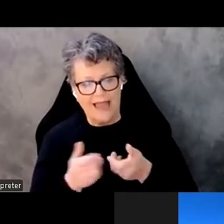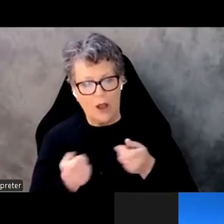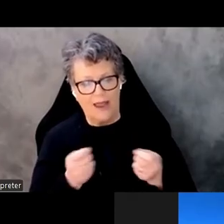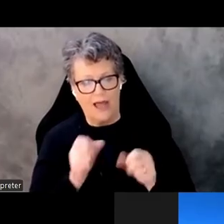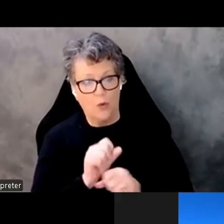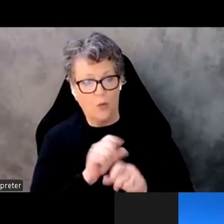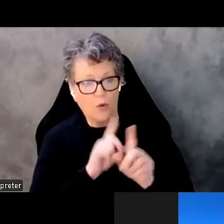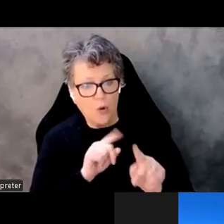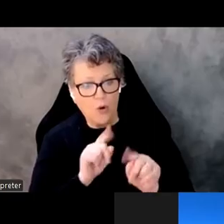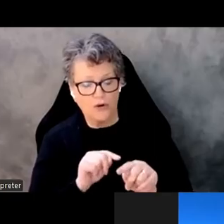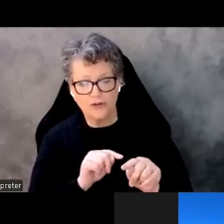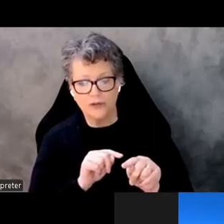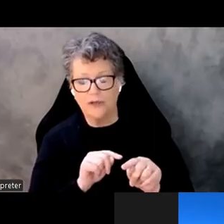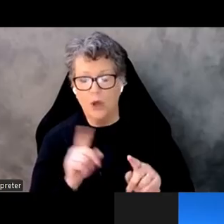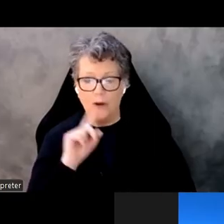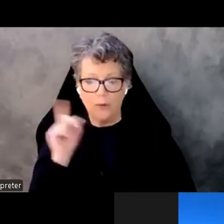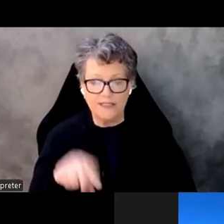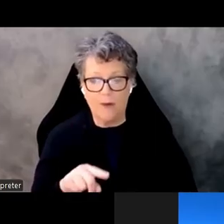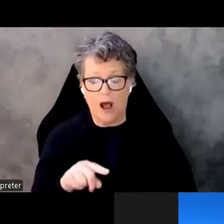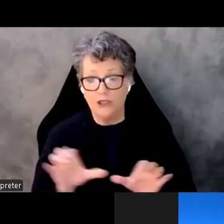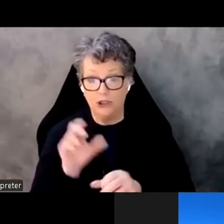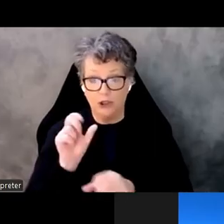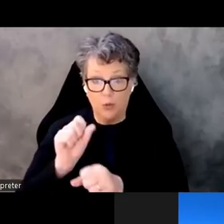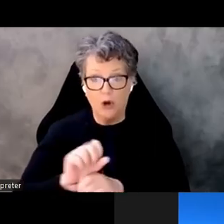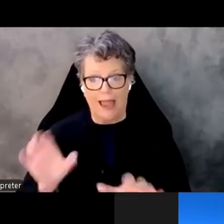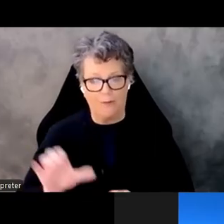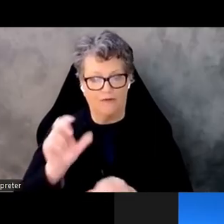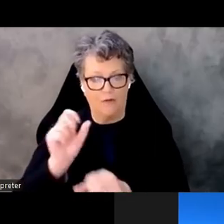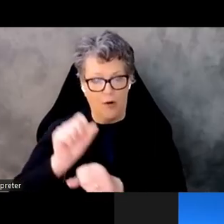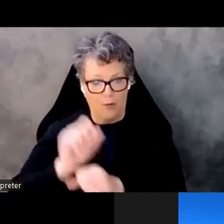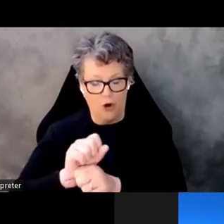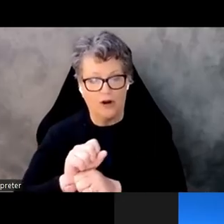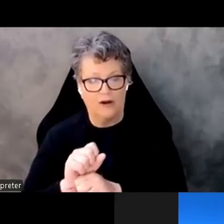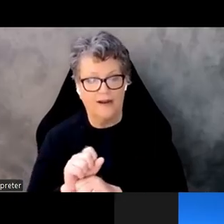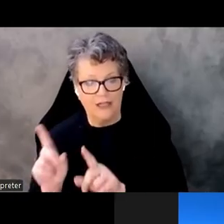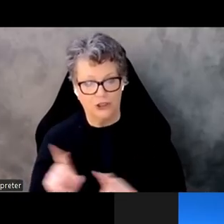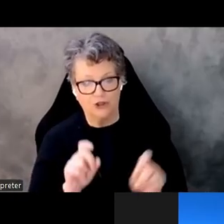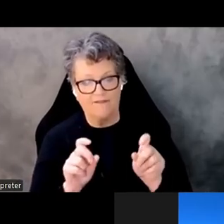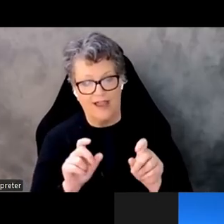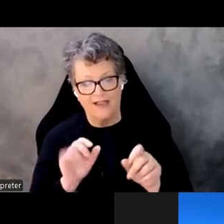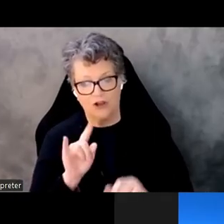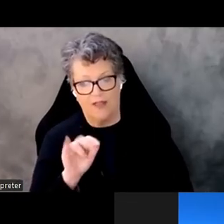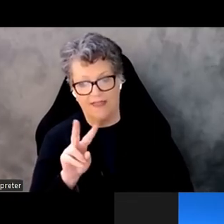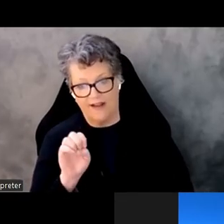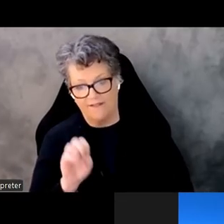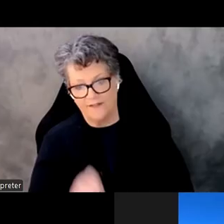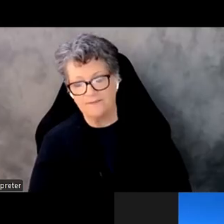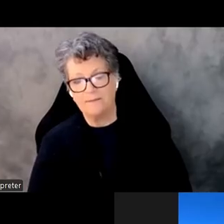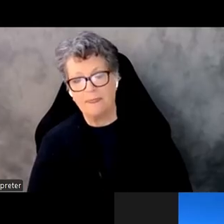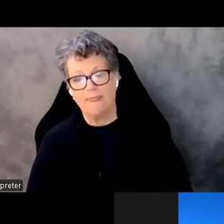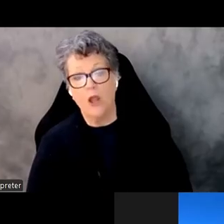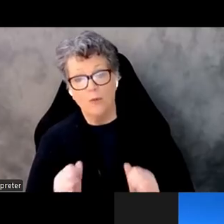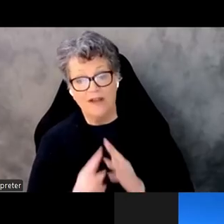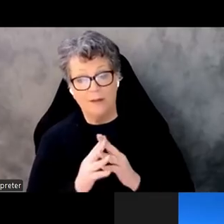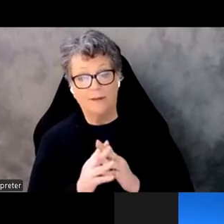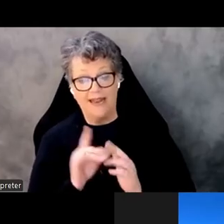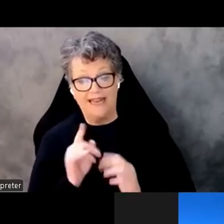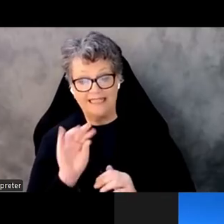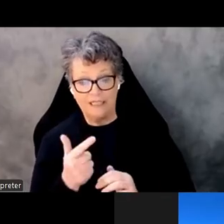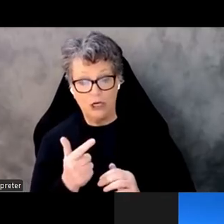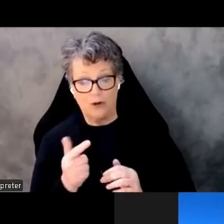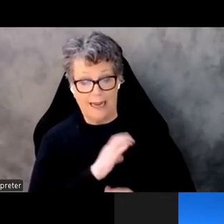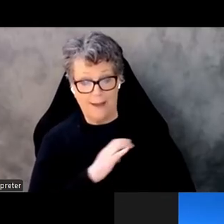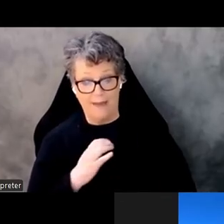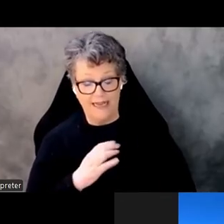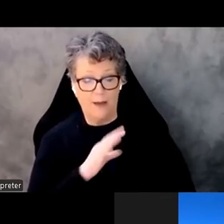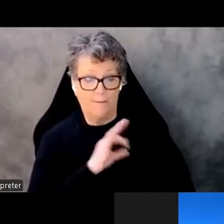orders, how we respond to do work and perform work and status surveys on our valves itself. We have implemented a steering committee comprised